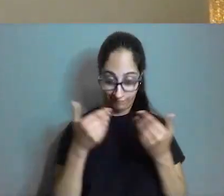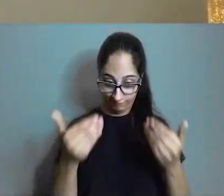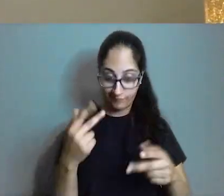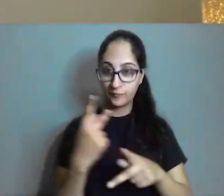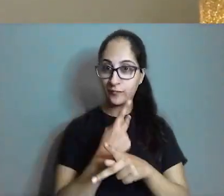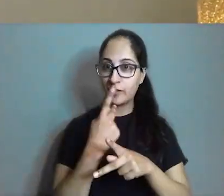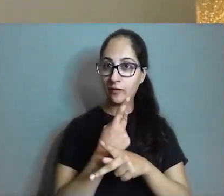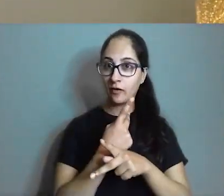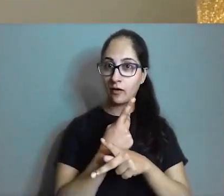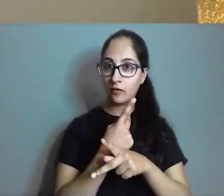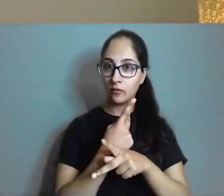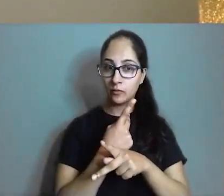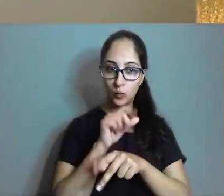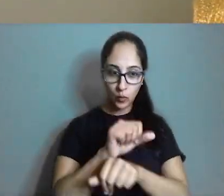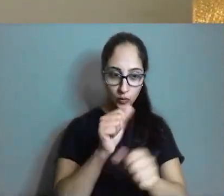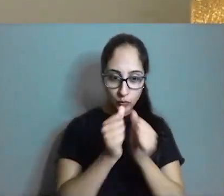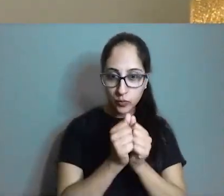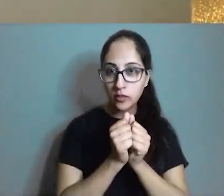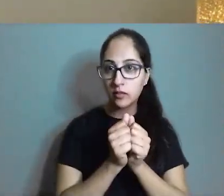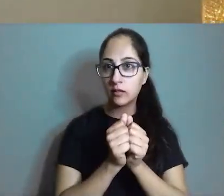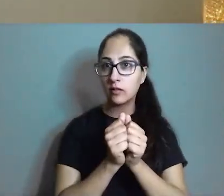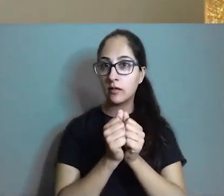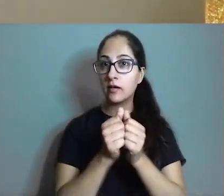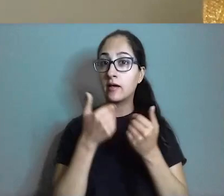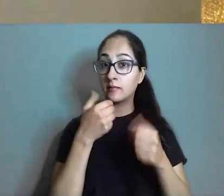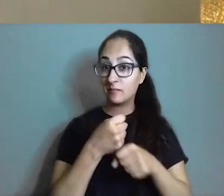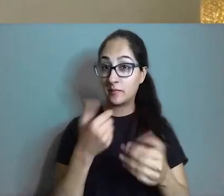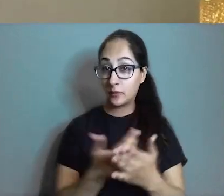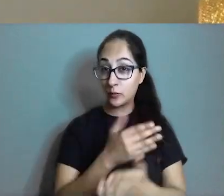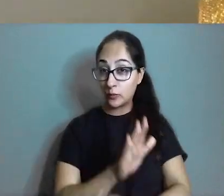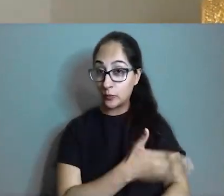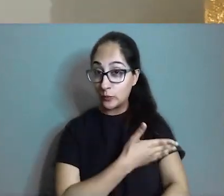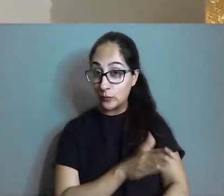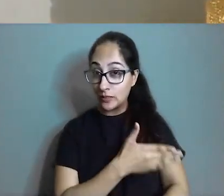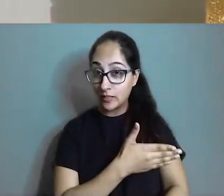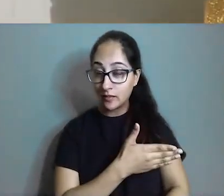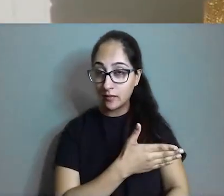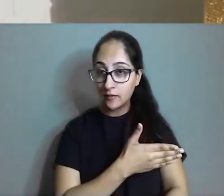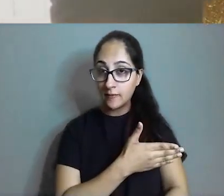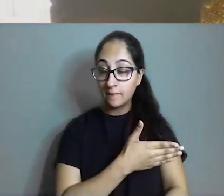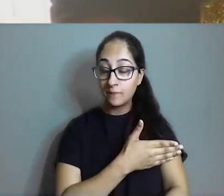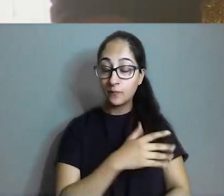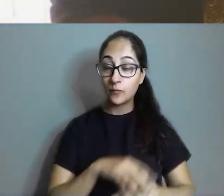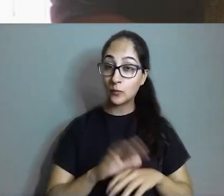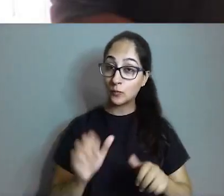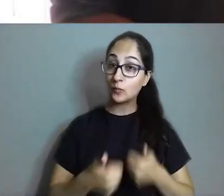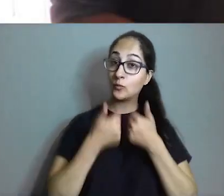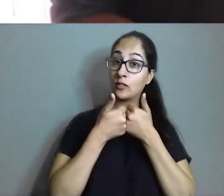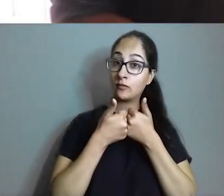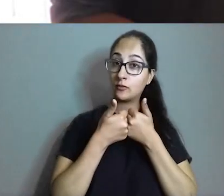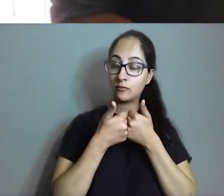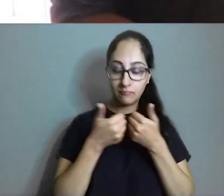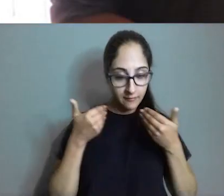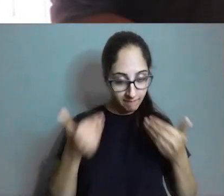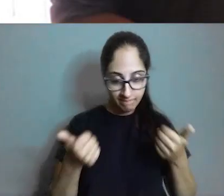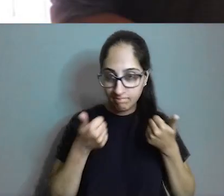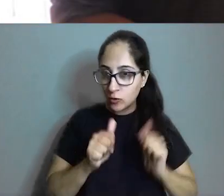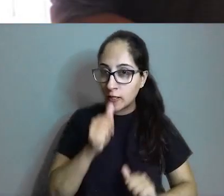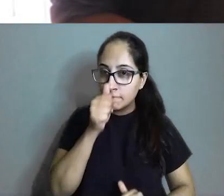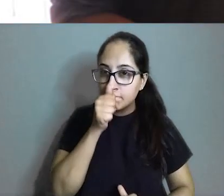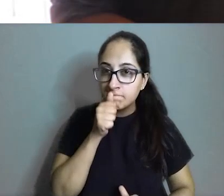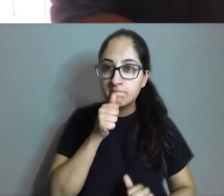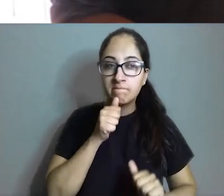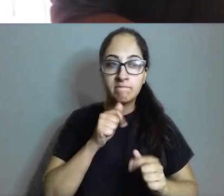learning, and teaching artistic ideas in a diversity of ways, whether that be